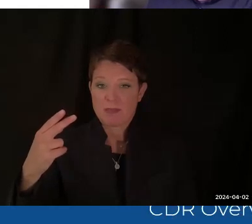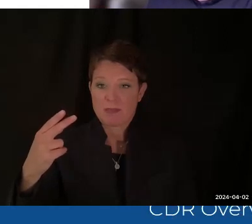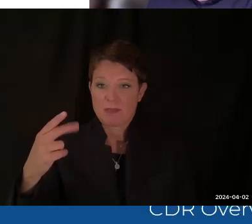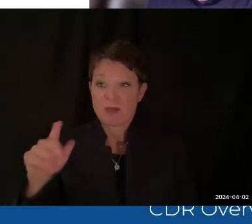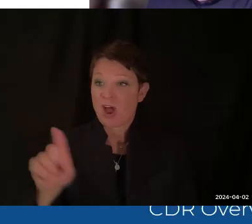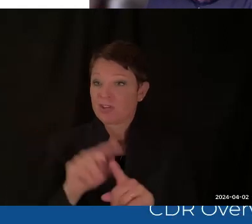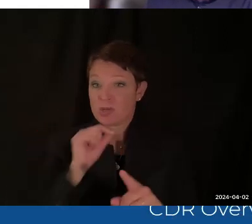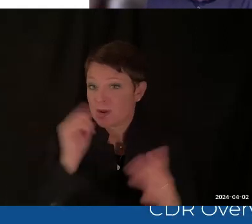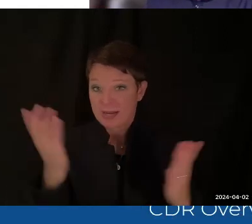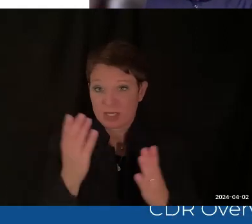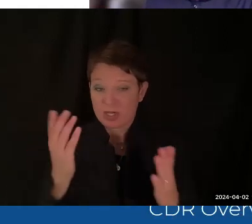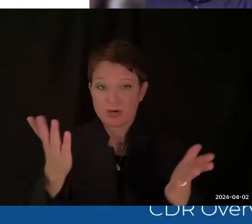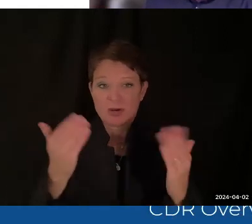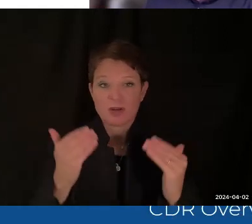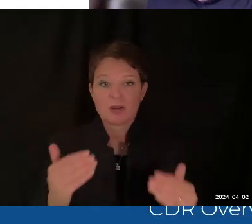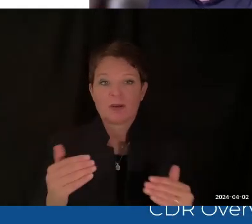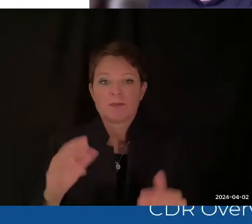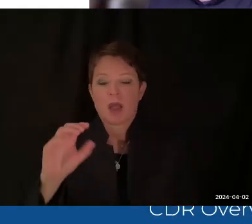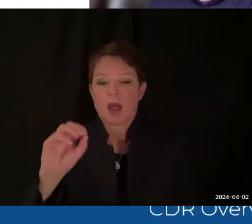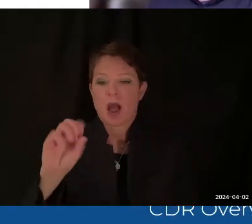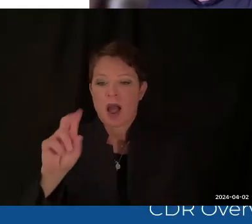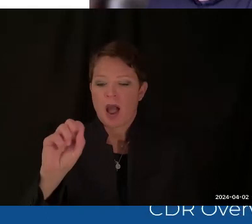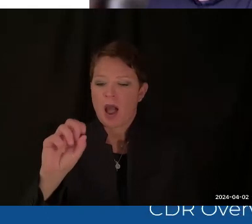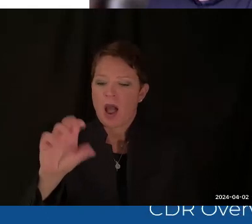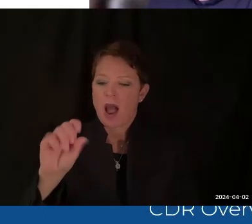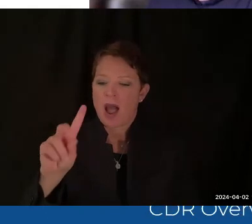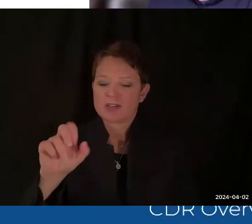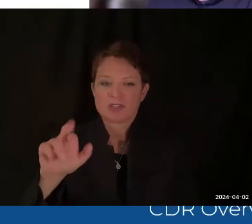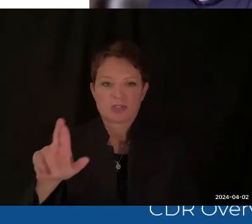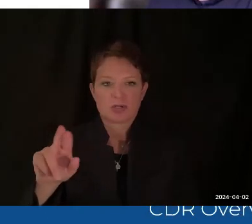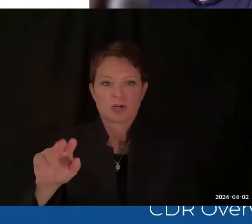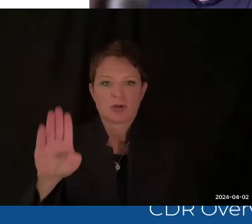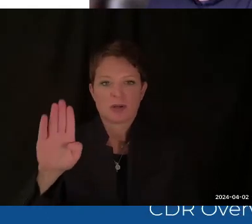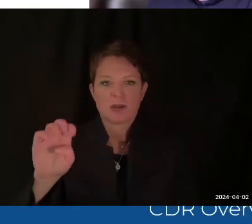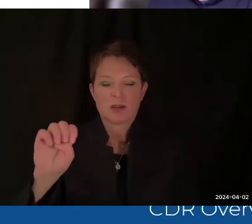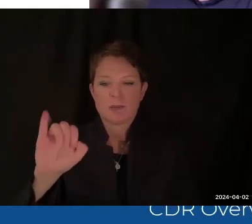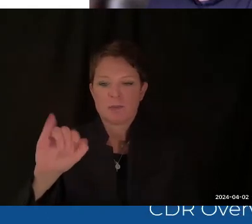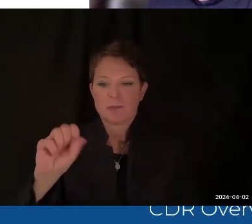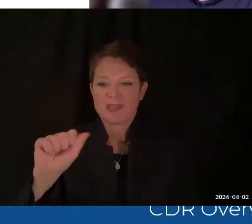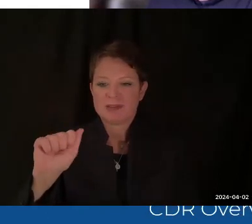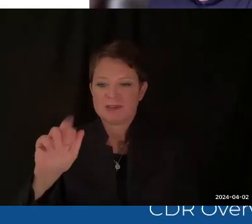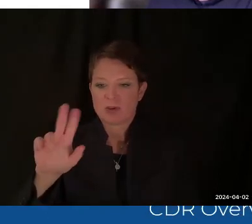Also not seeing them in the chat. We'll go to Oscar Bisart.